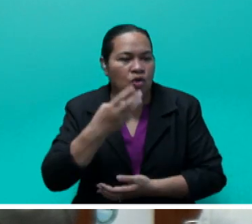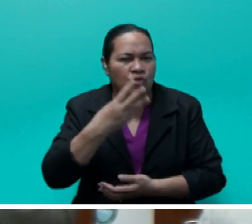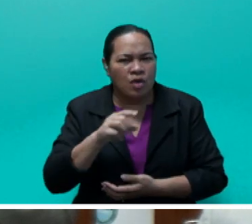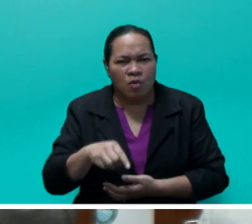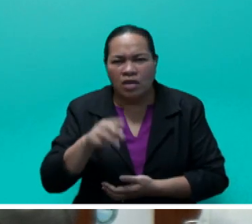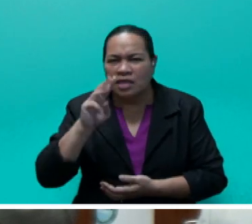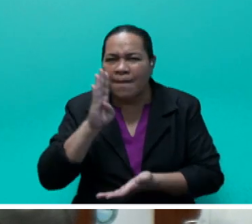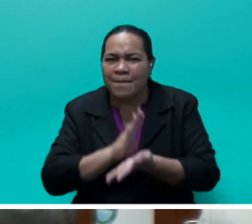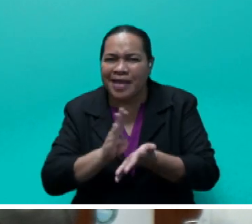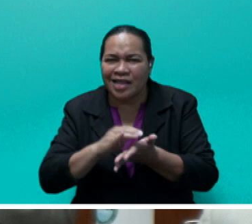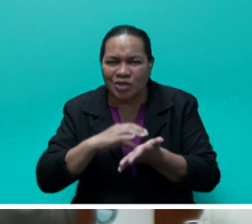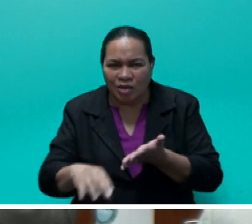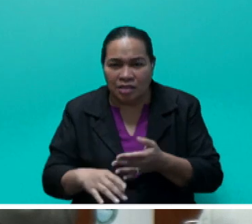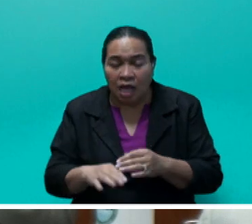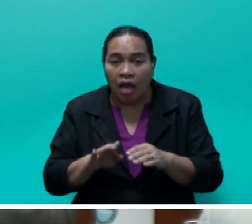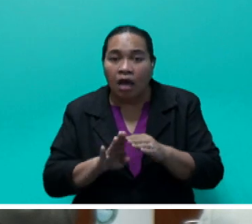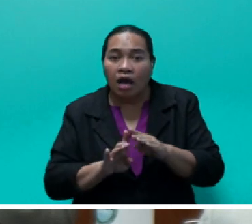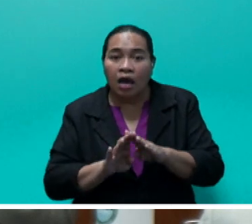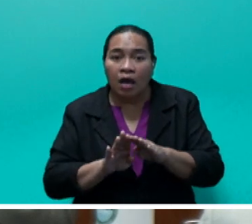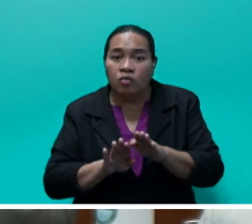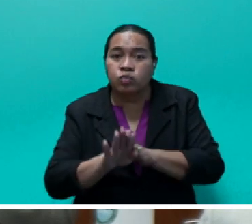our financial goals a year ahead of schedule.